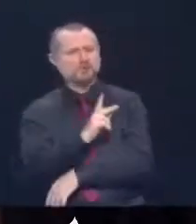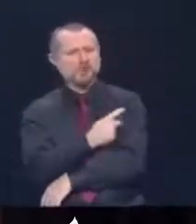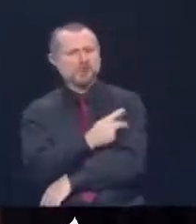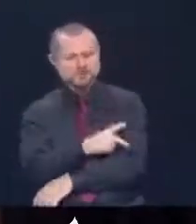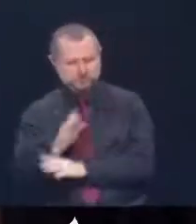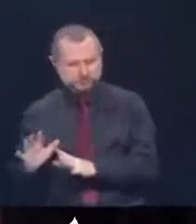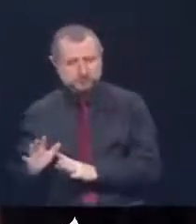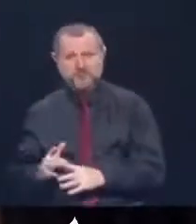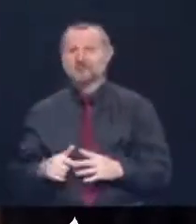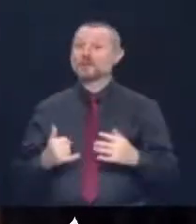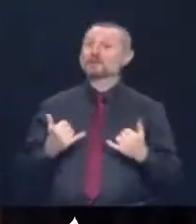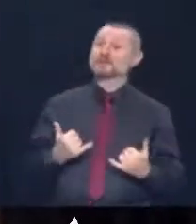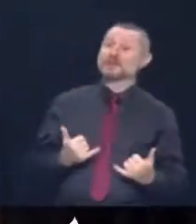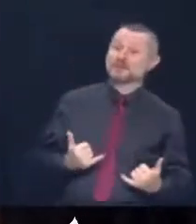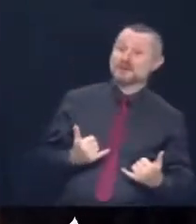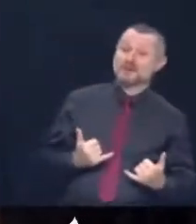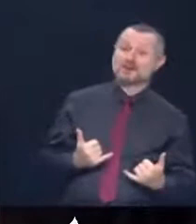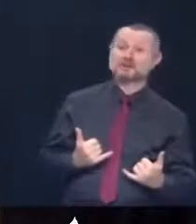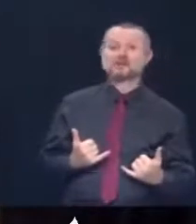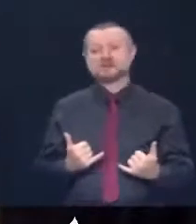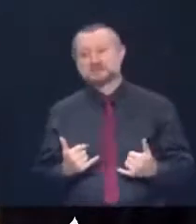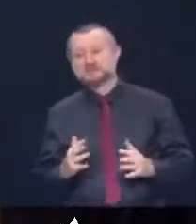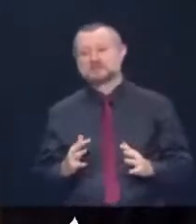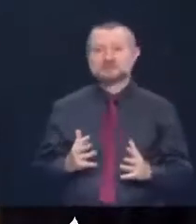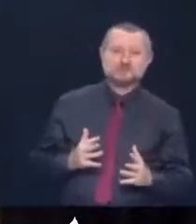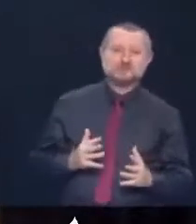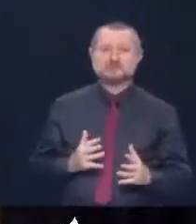new state. It's an